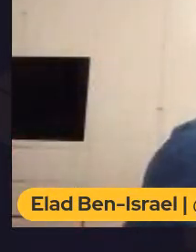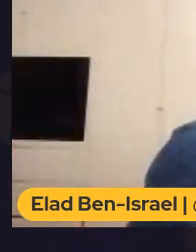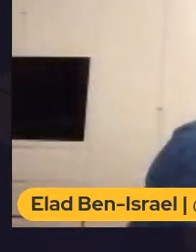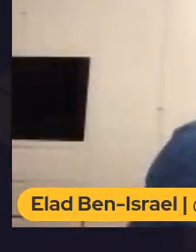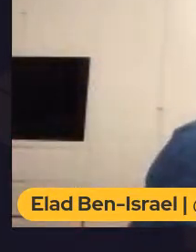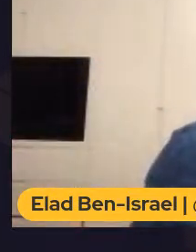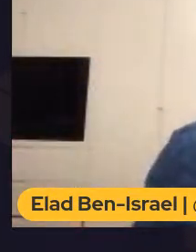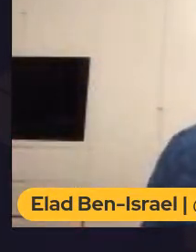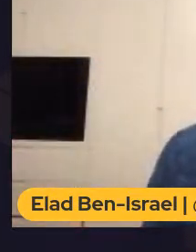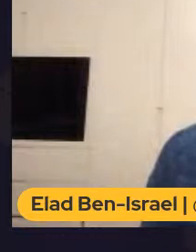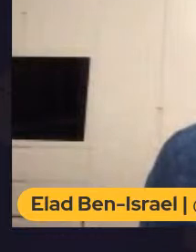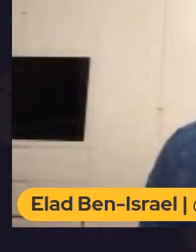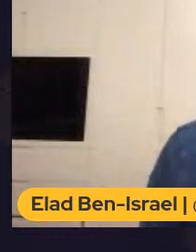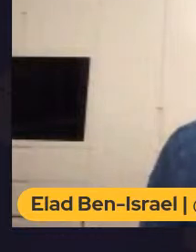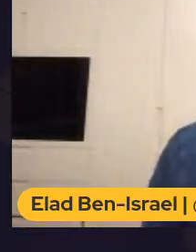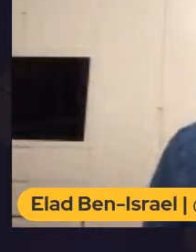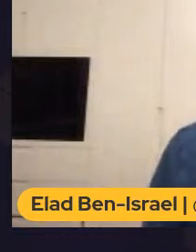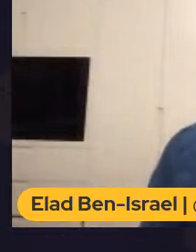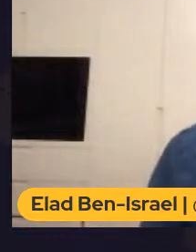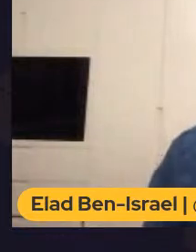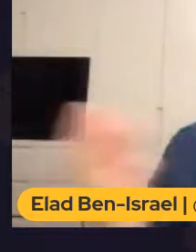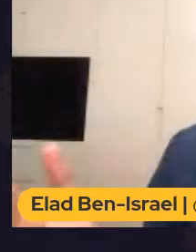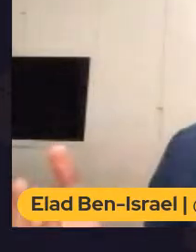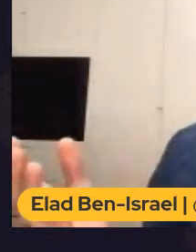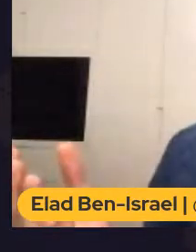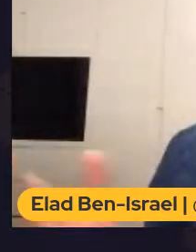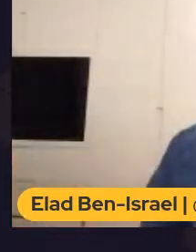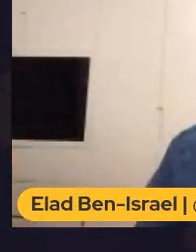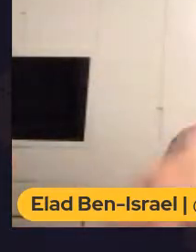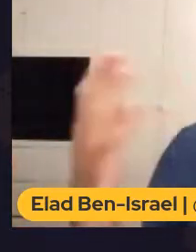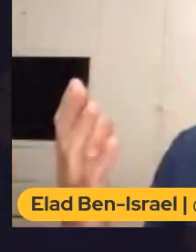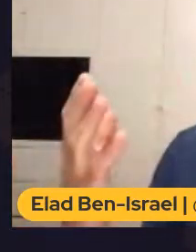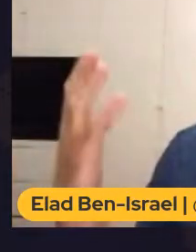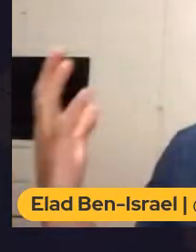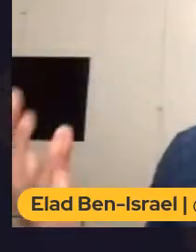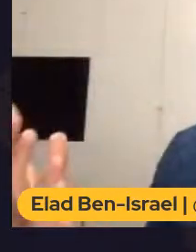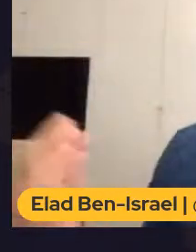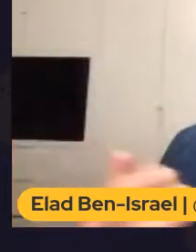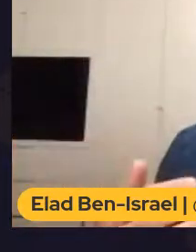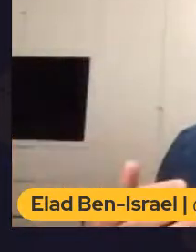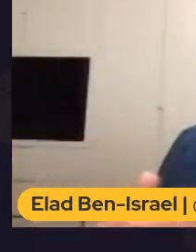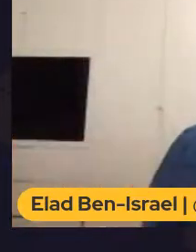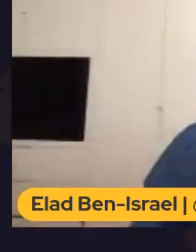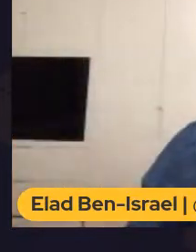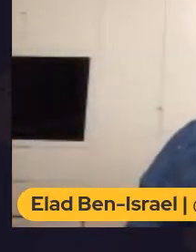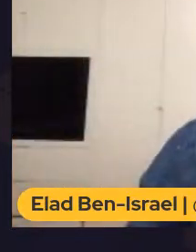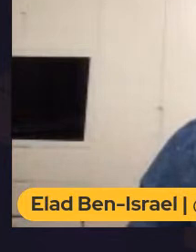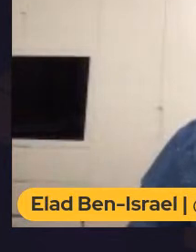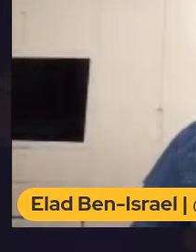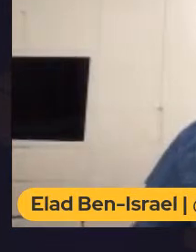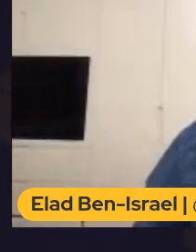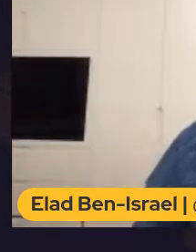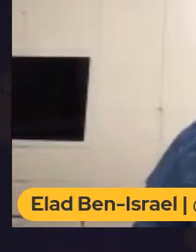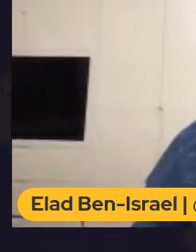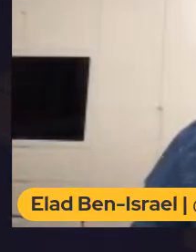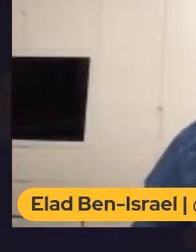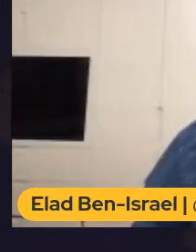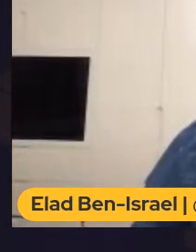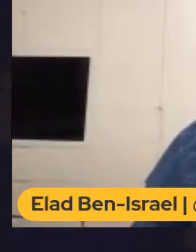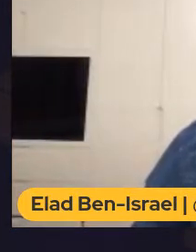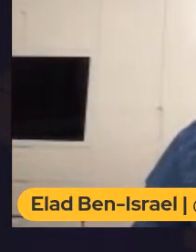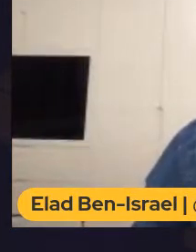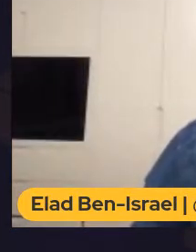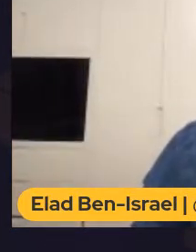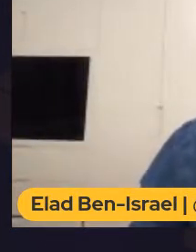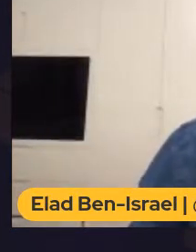long, but I wanted to share a little bit about where we are with the CDK, what's up, and hopefully we'll have